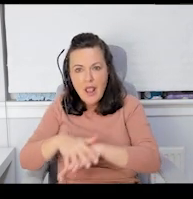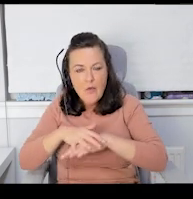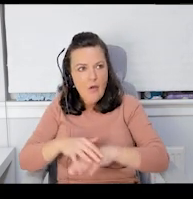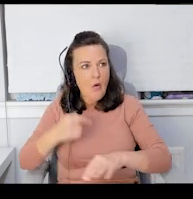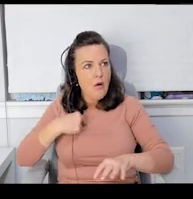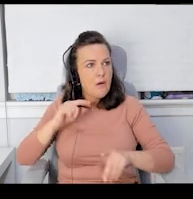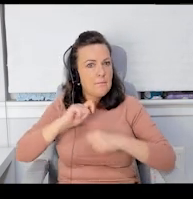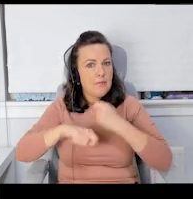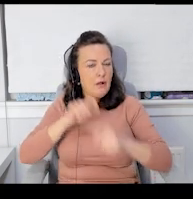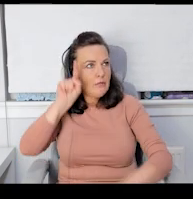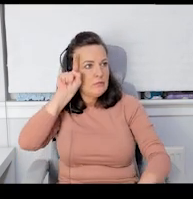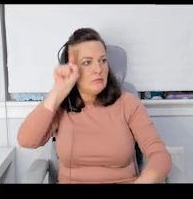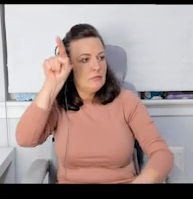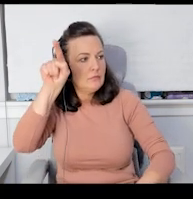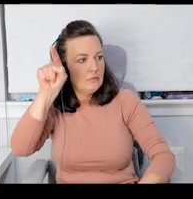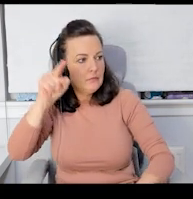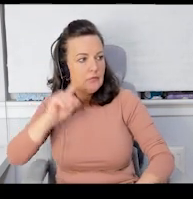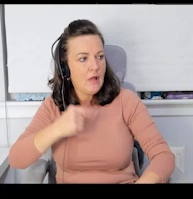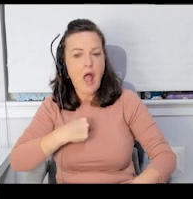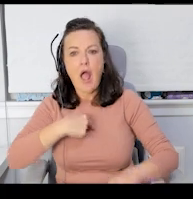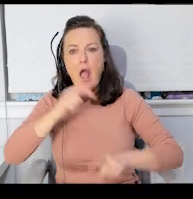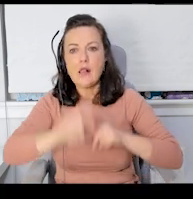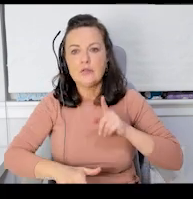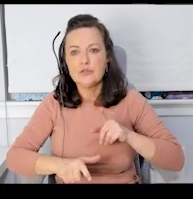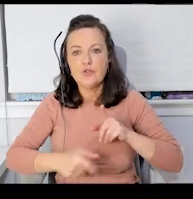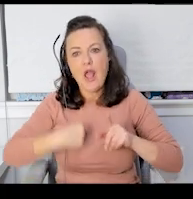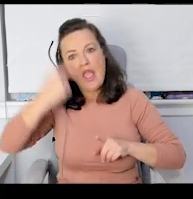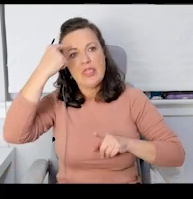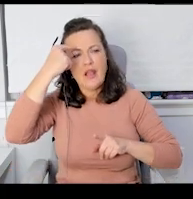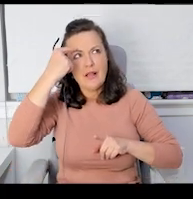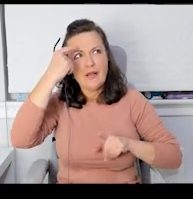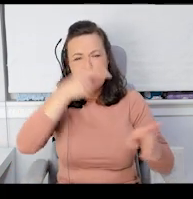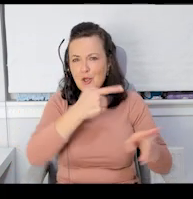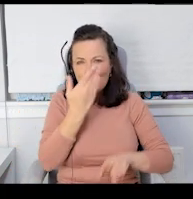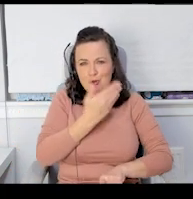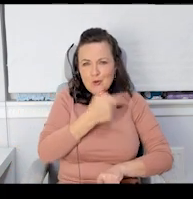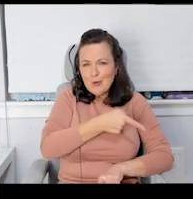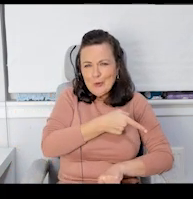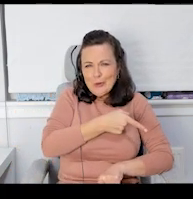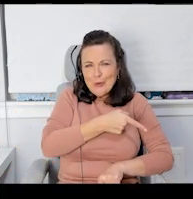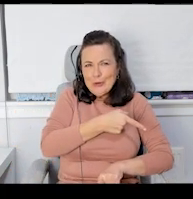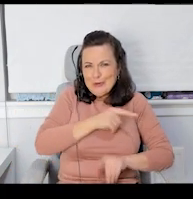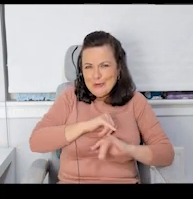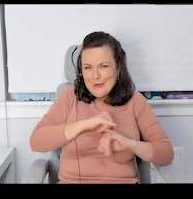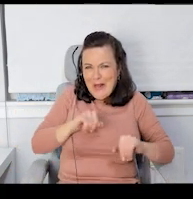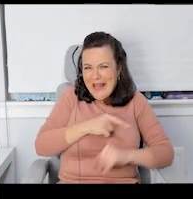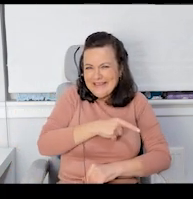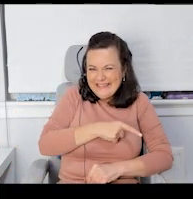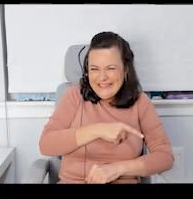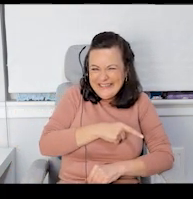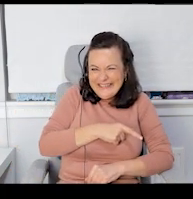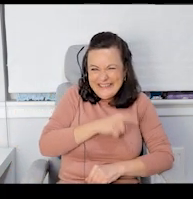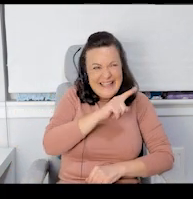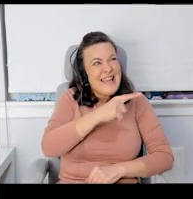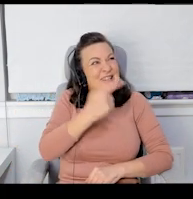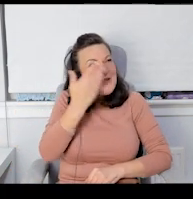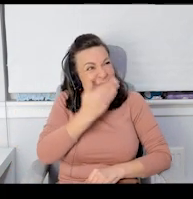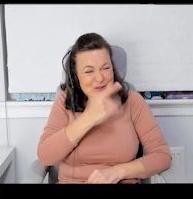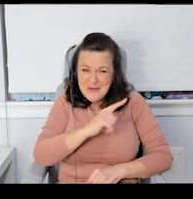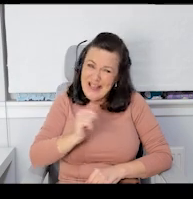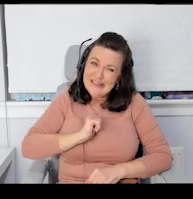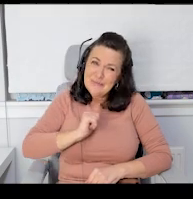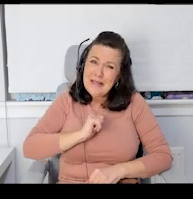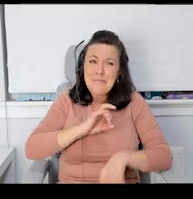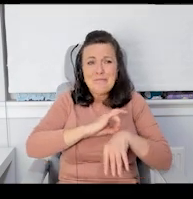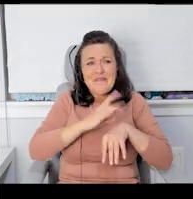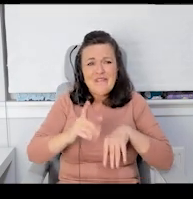that you don't get the same opportunities in school, right? You're 17, 16. You're not expected to be professionally